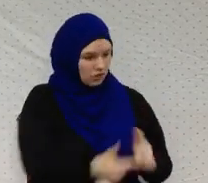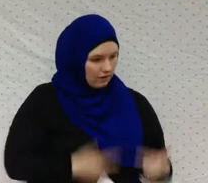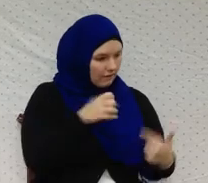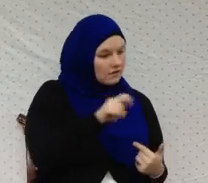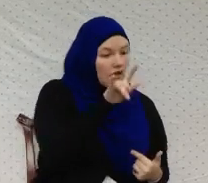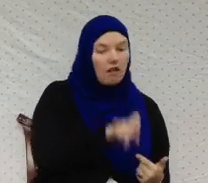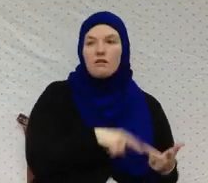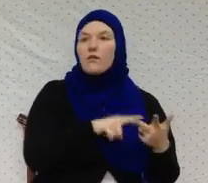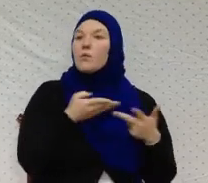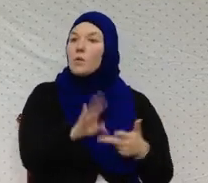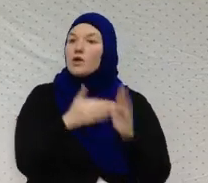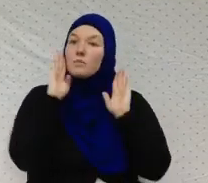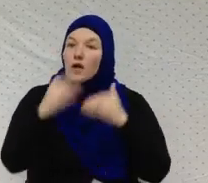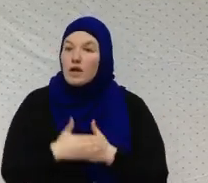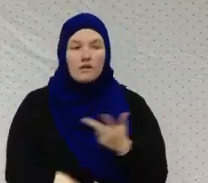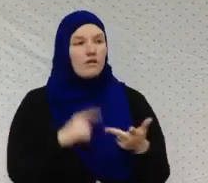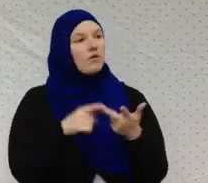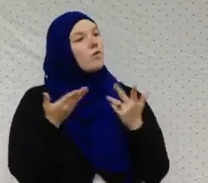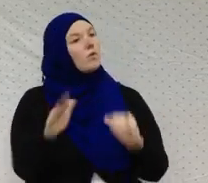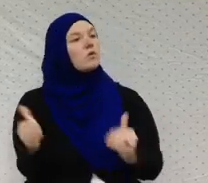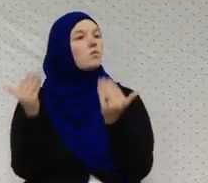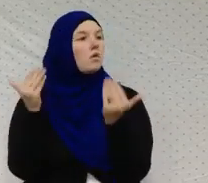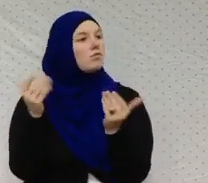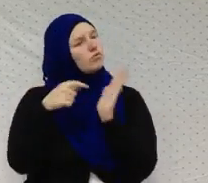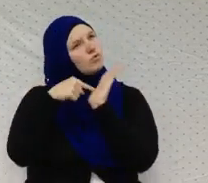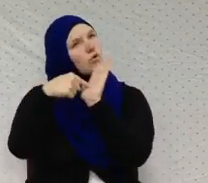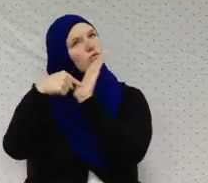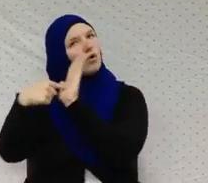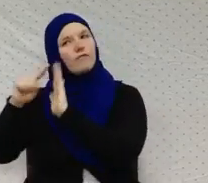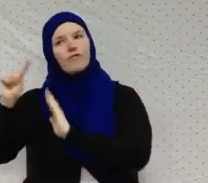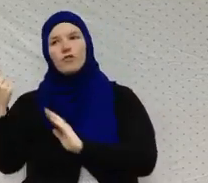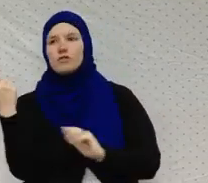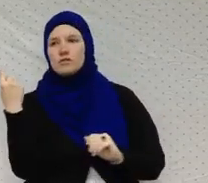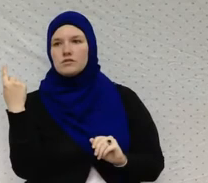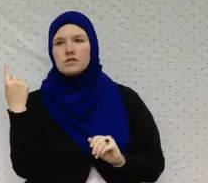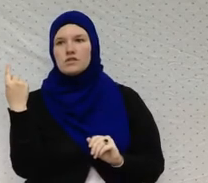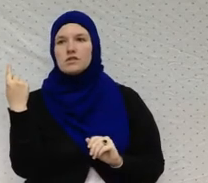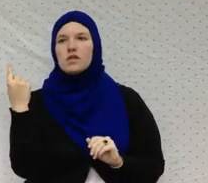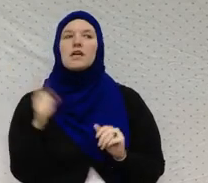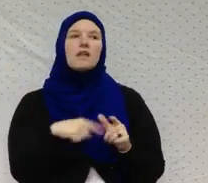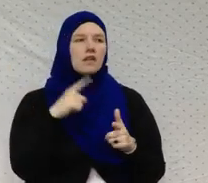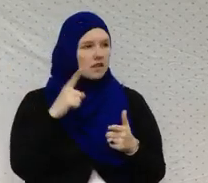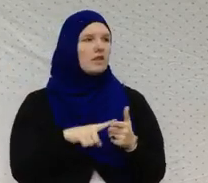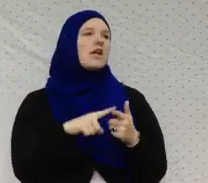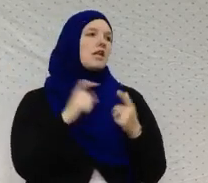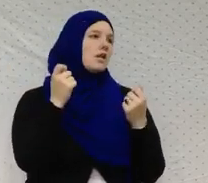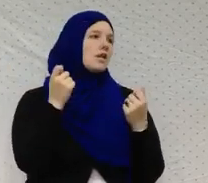to change the way you live, the way you pray, the way you ask Allah, the way you are grateful to